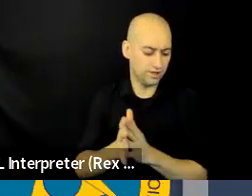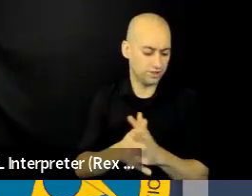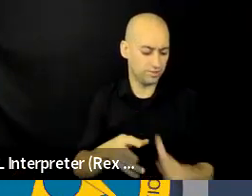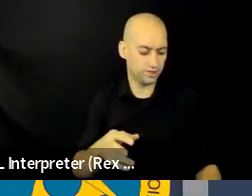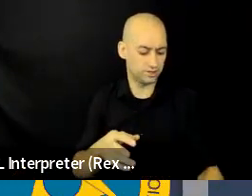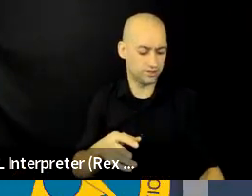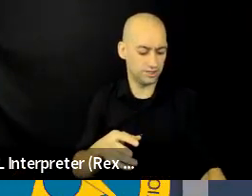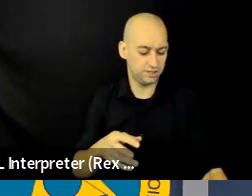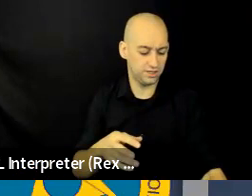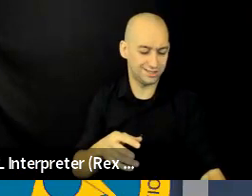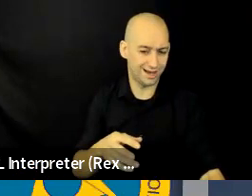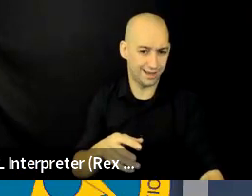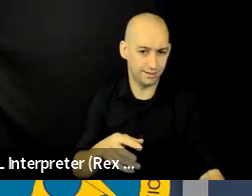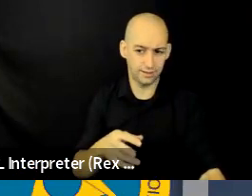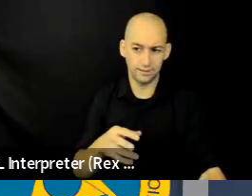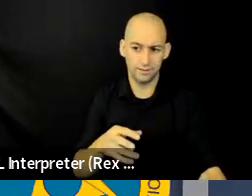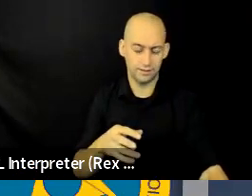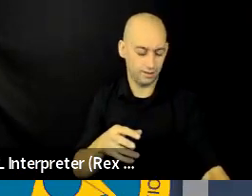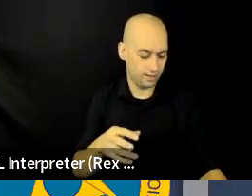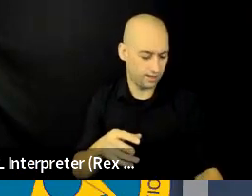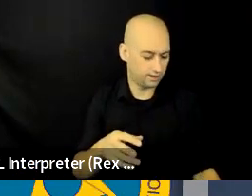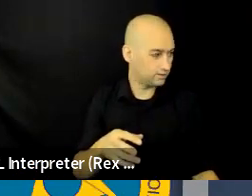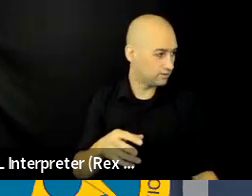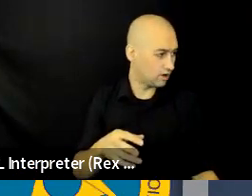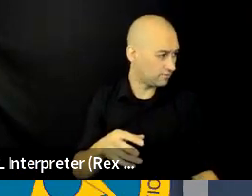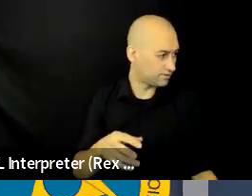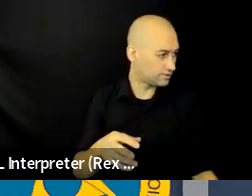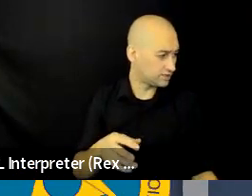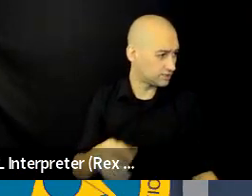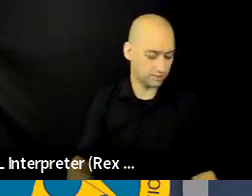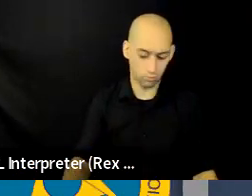Second. Great. We have a motion from Dr. Liu,